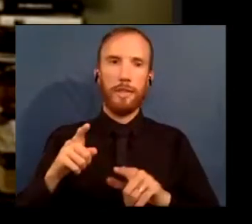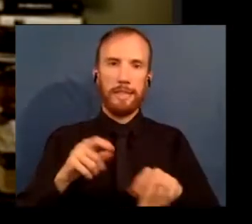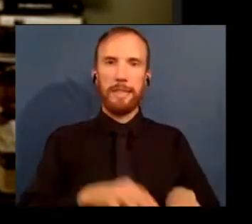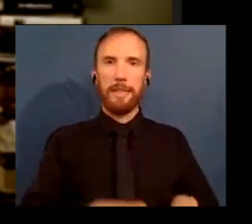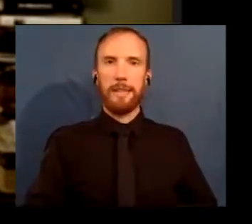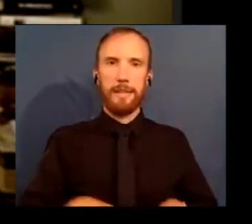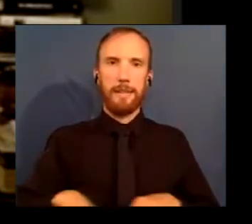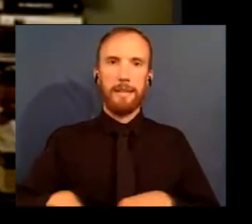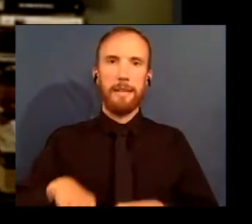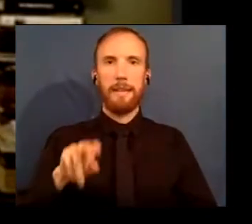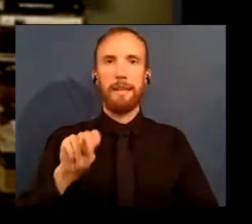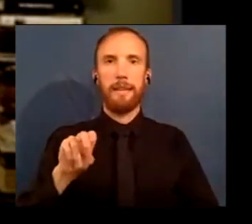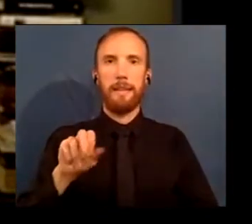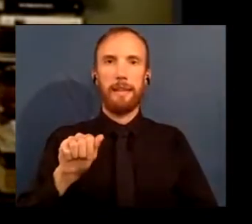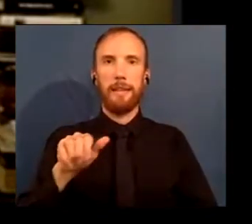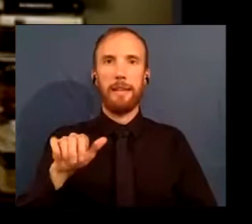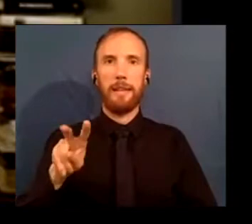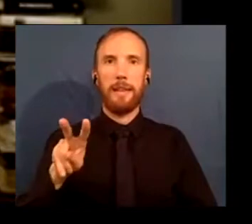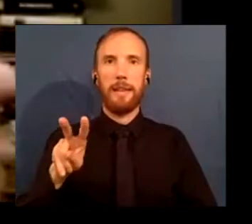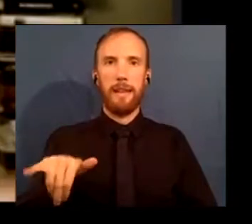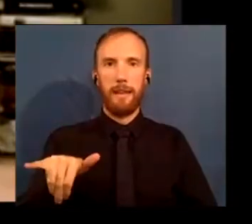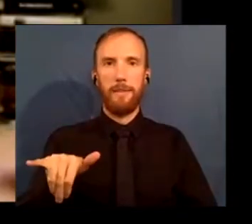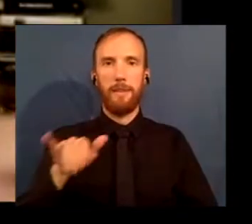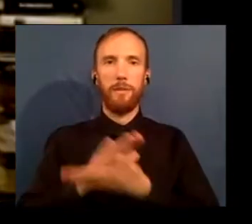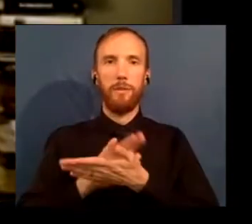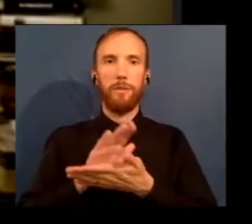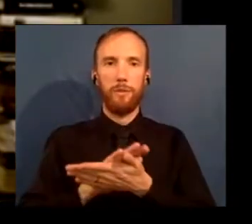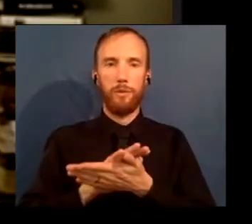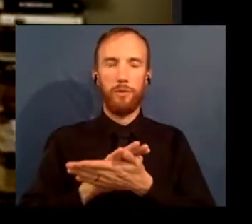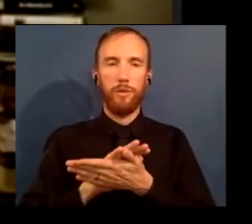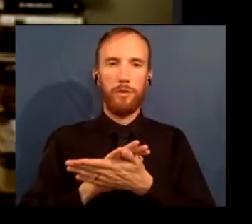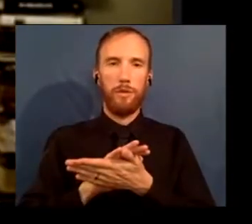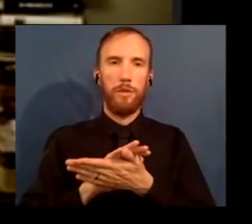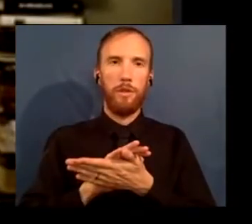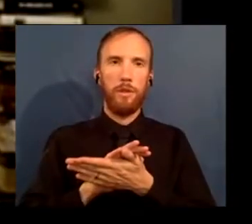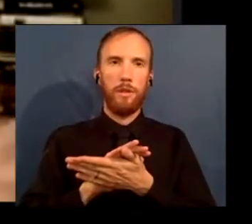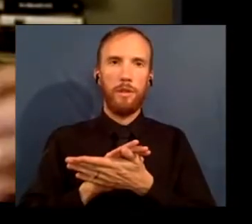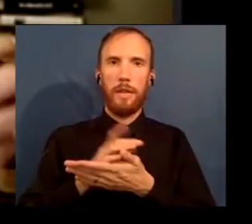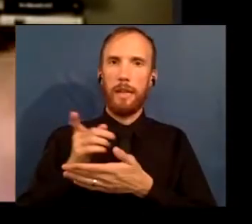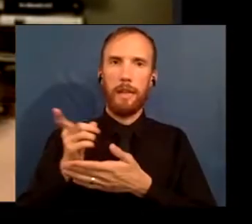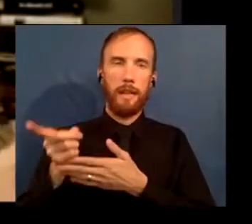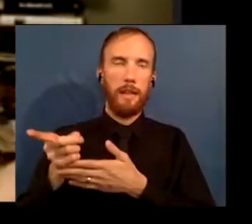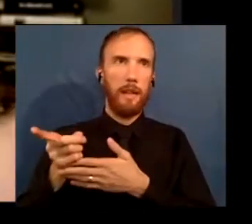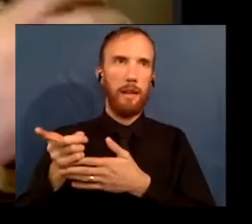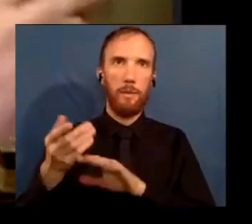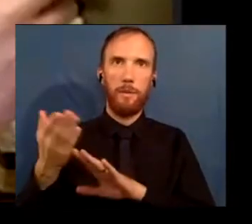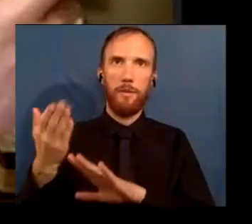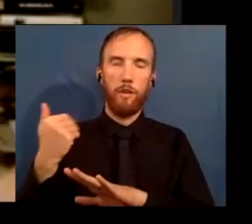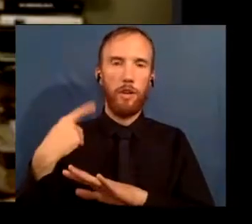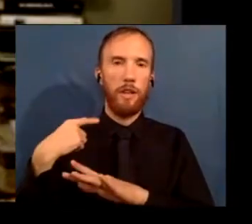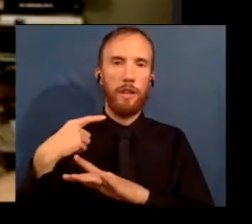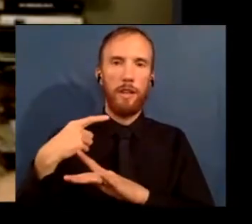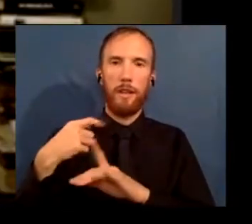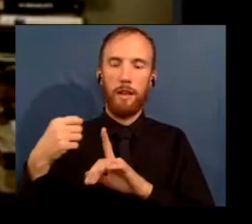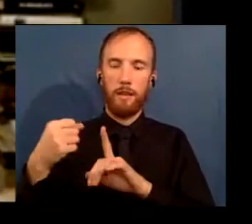the Naval School, where during the junta, they tortured most of the workers and the